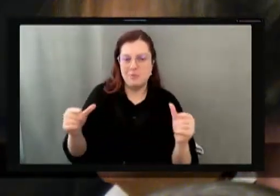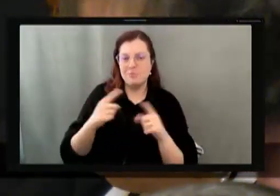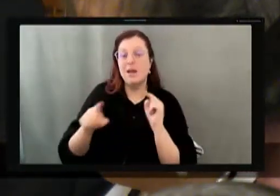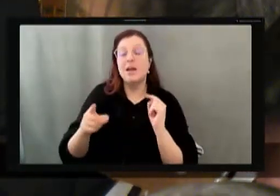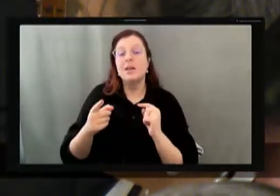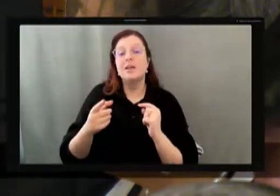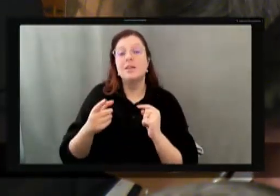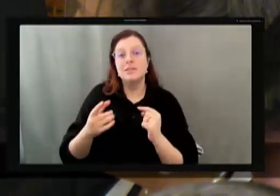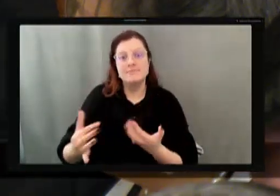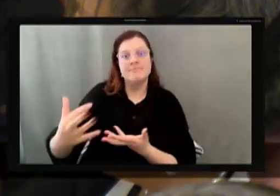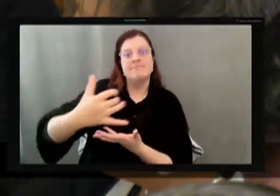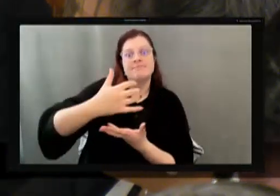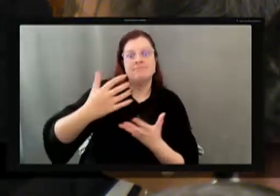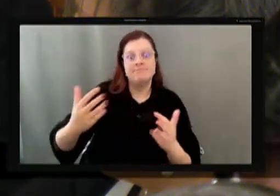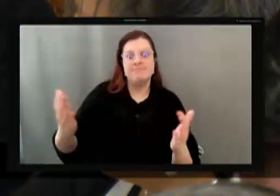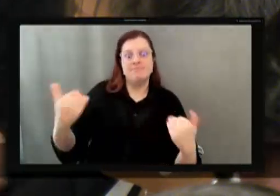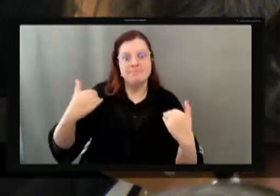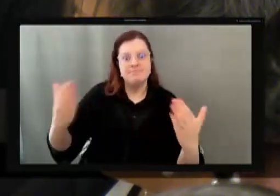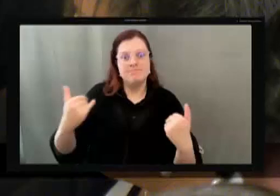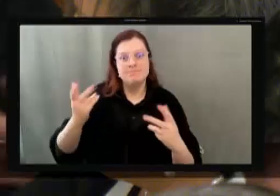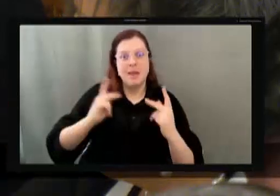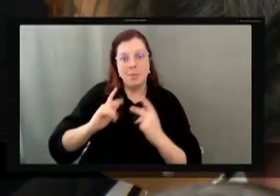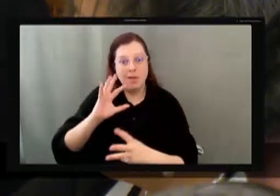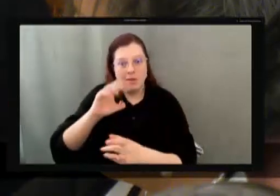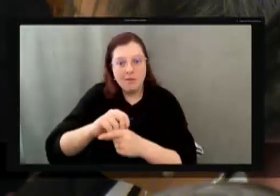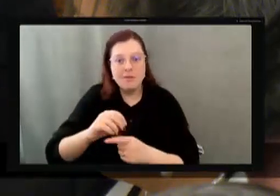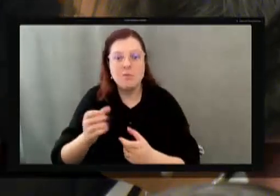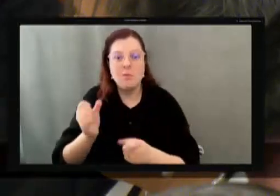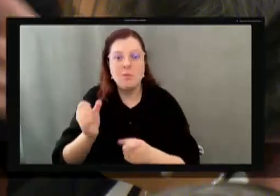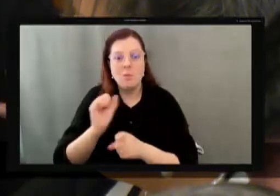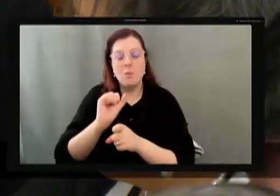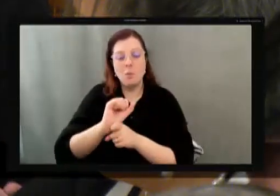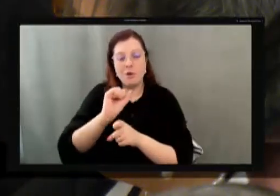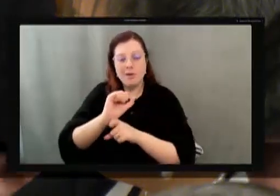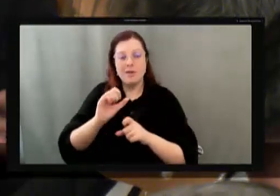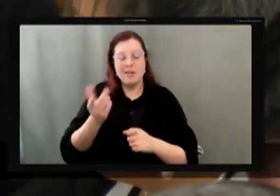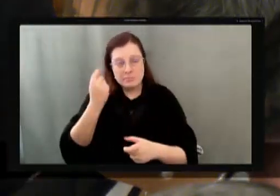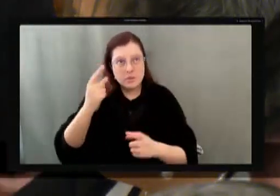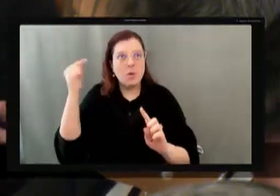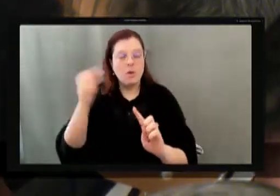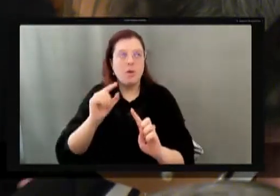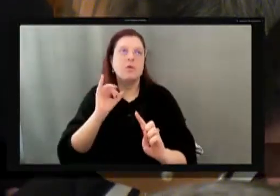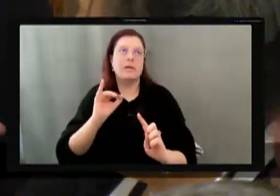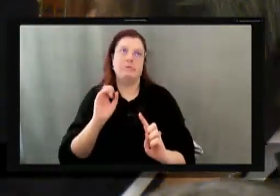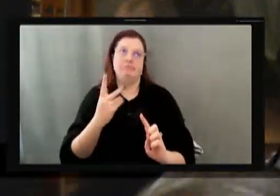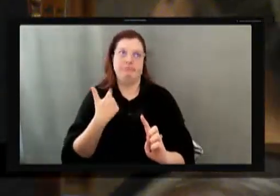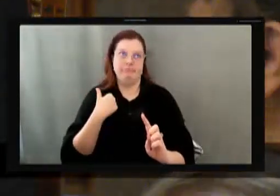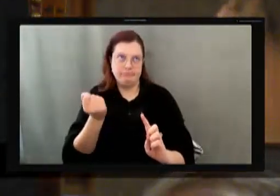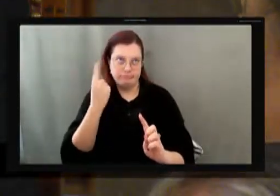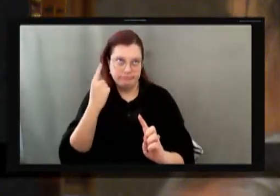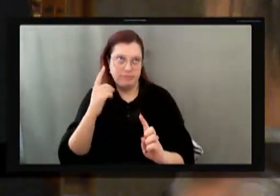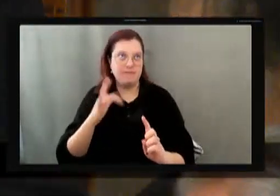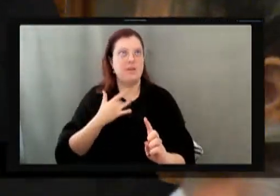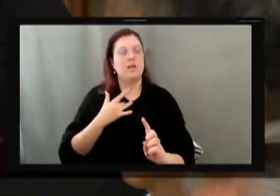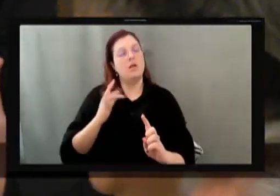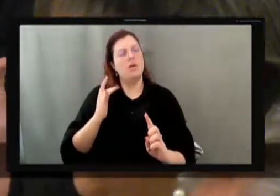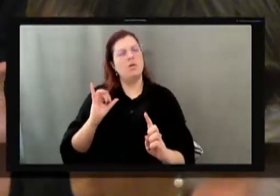It's making sure that the workforce understands the goals, understands why, and feels like they